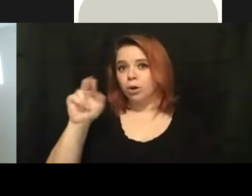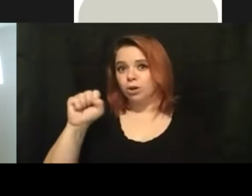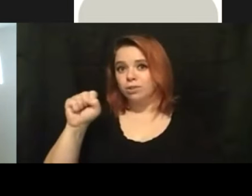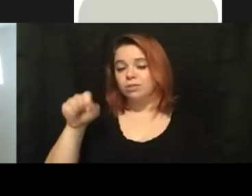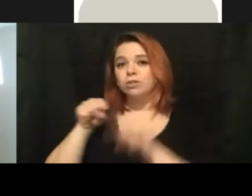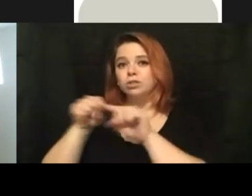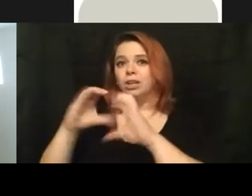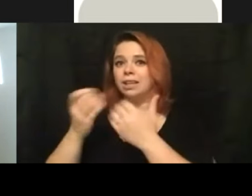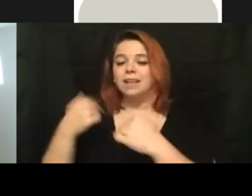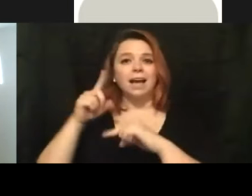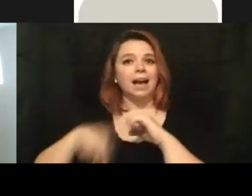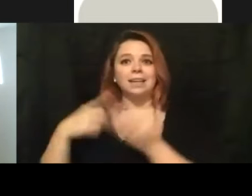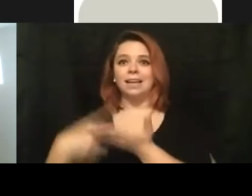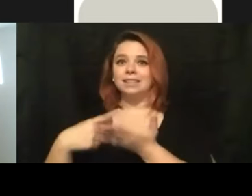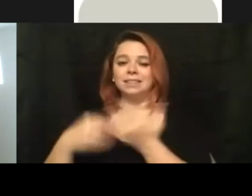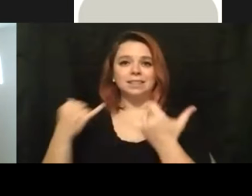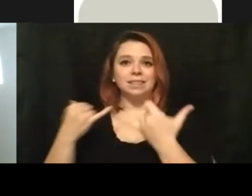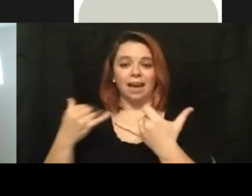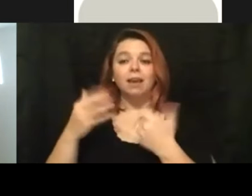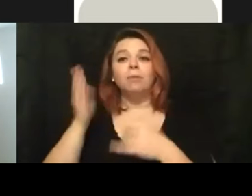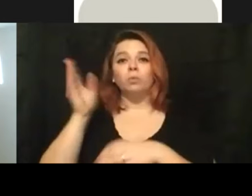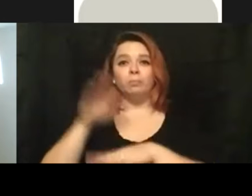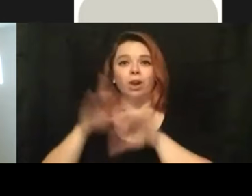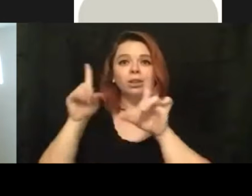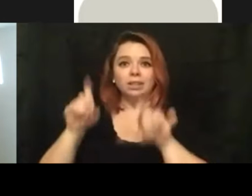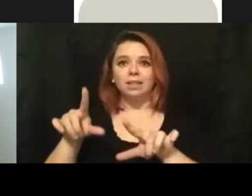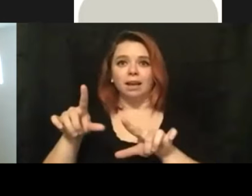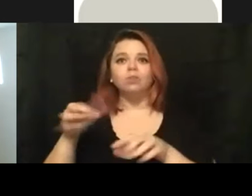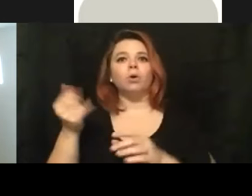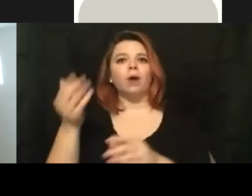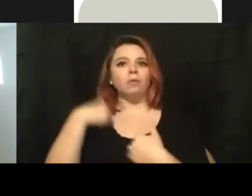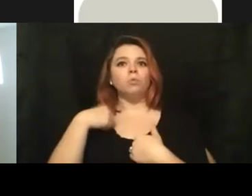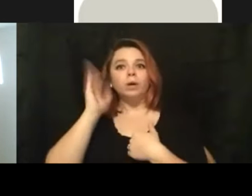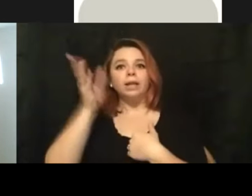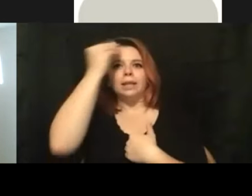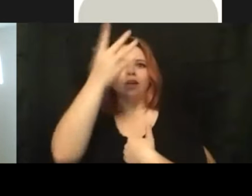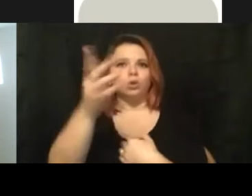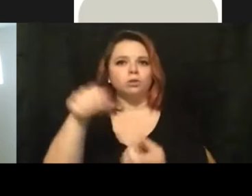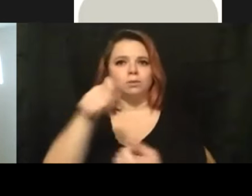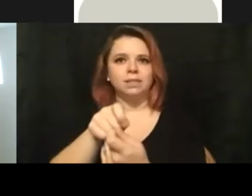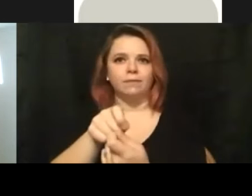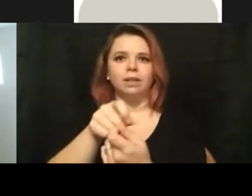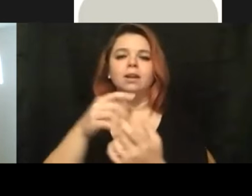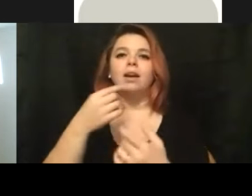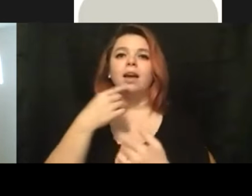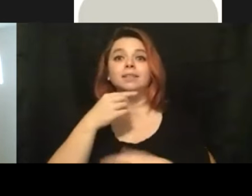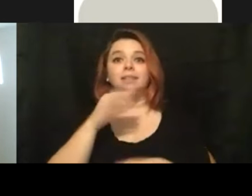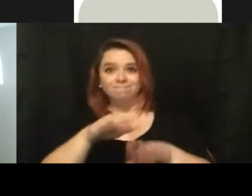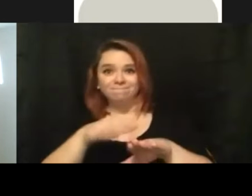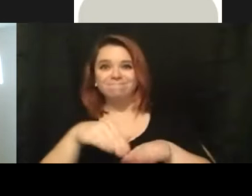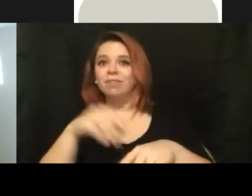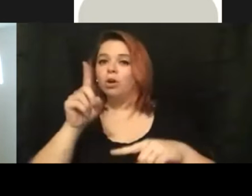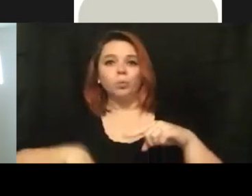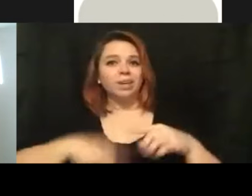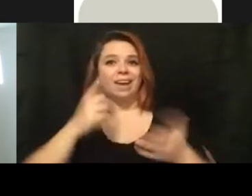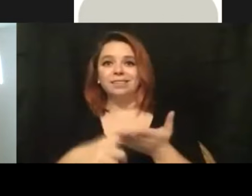exam. Right there, I'm specifically giving you a piece of information that you need to go study on your own. But if I don't do that, if we don't talk about burns in